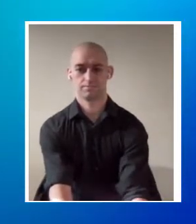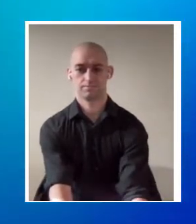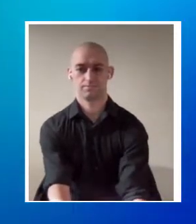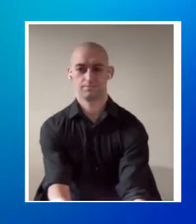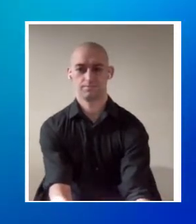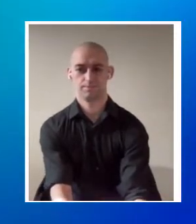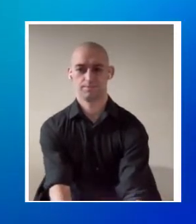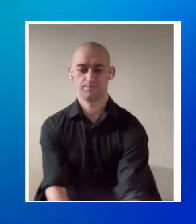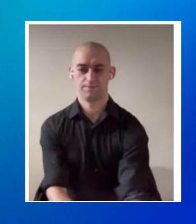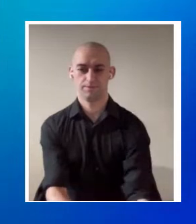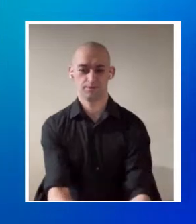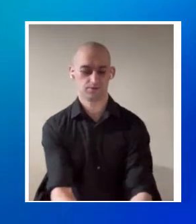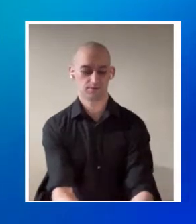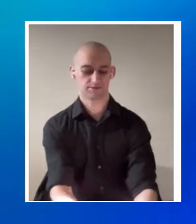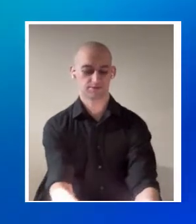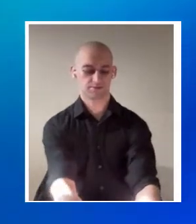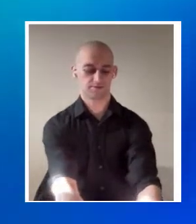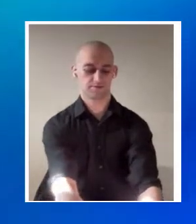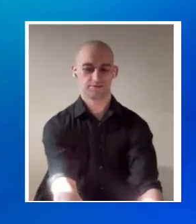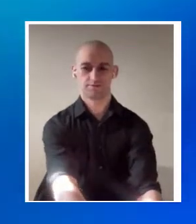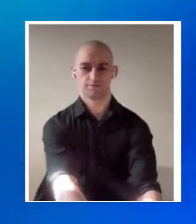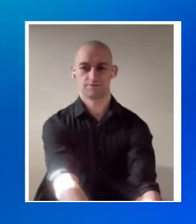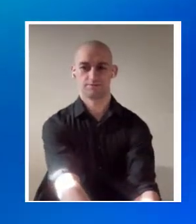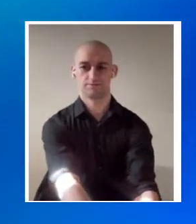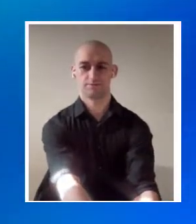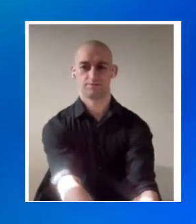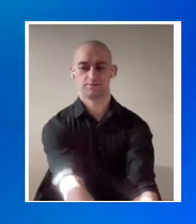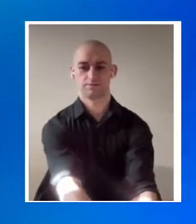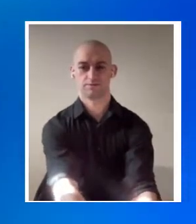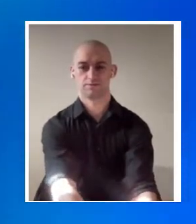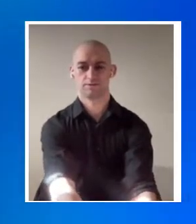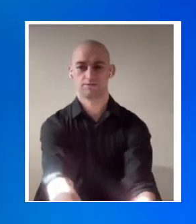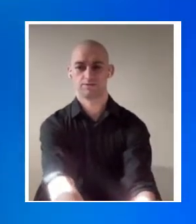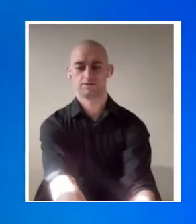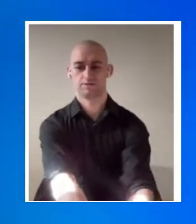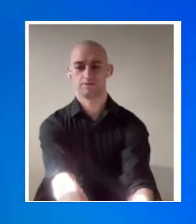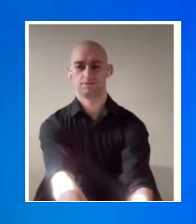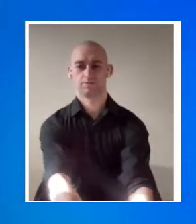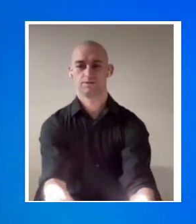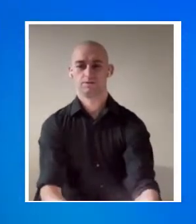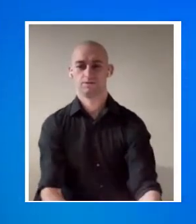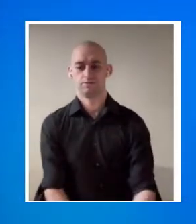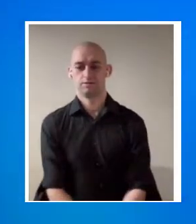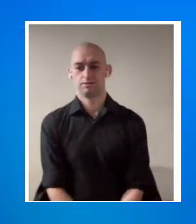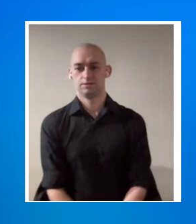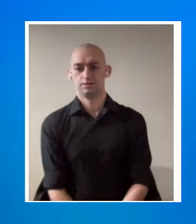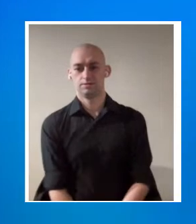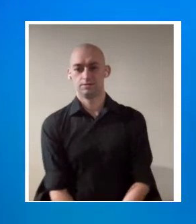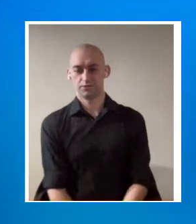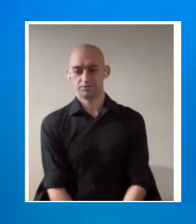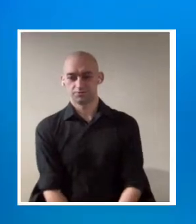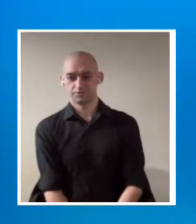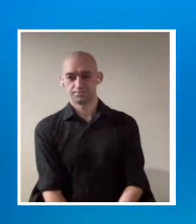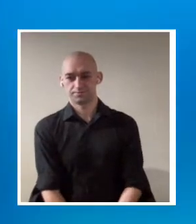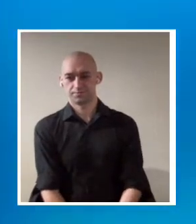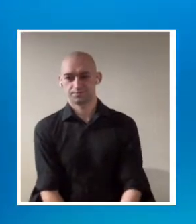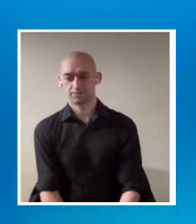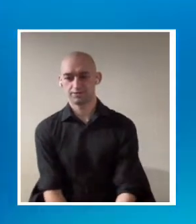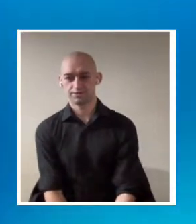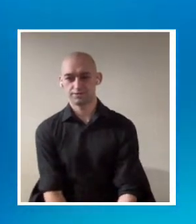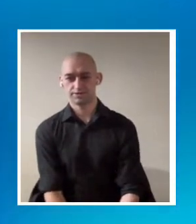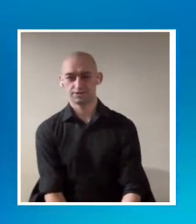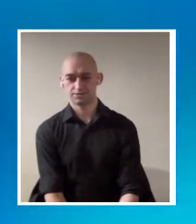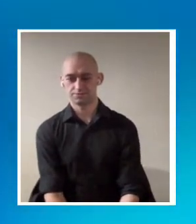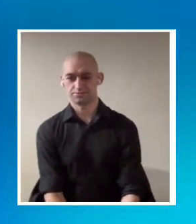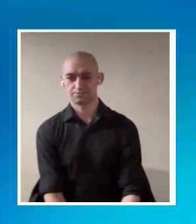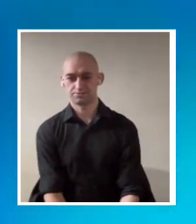on, I know that was a lot of information. So let's do another raffle poll. If you answer correctly, you will be entered to have